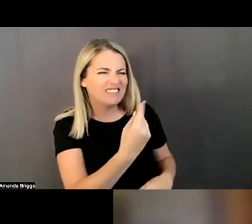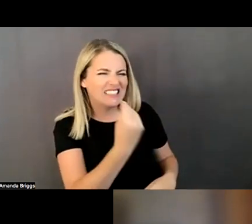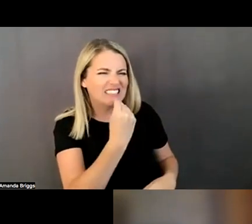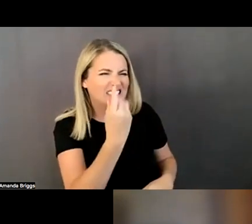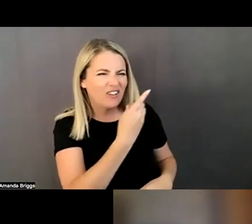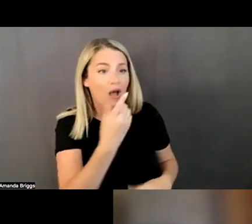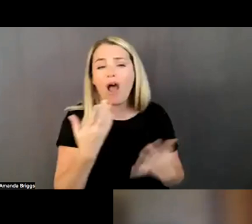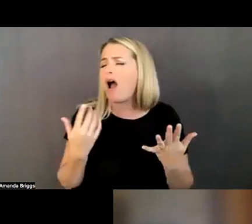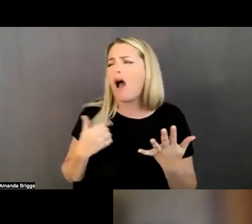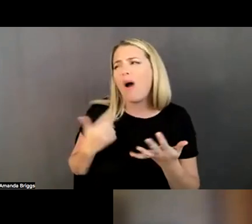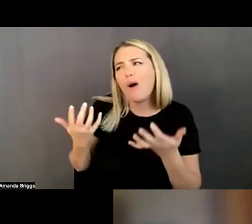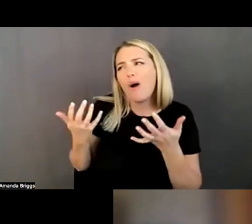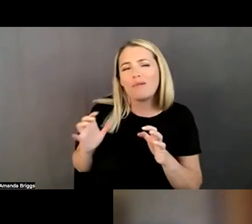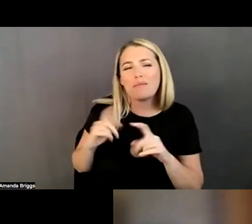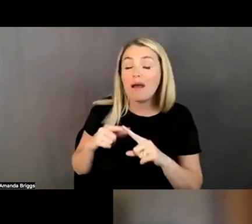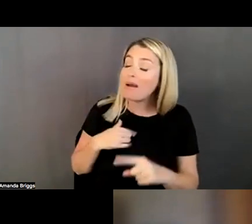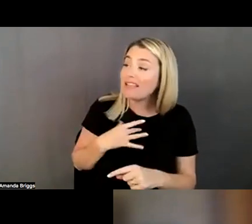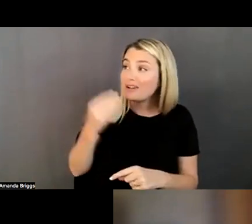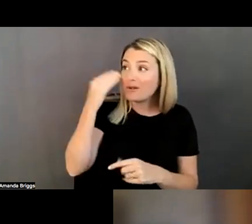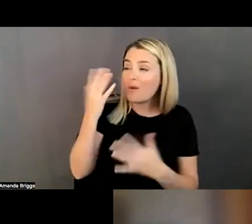would really like to know what kind of donuts you have.